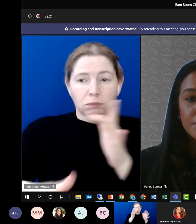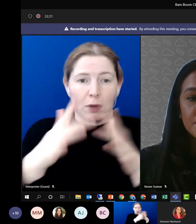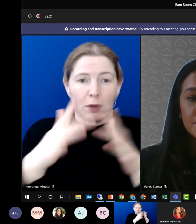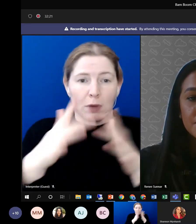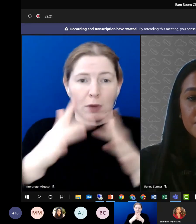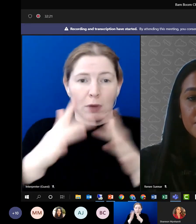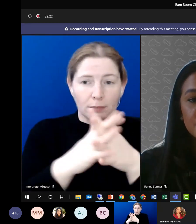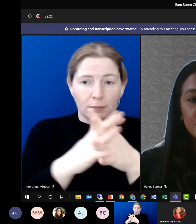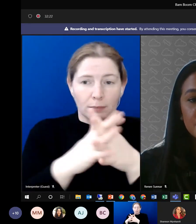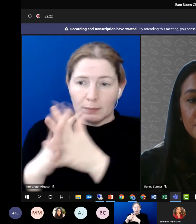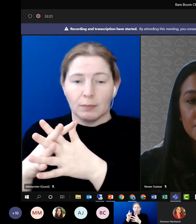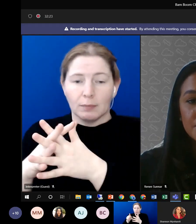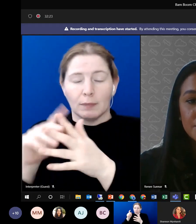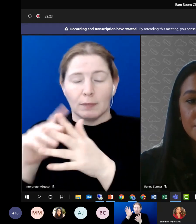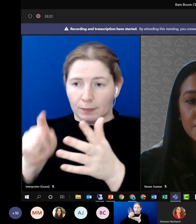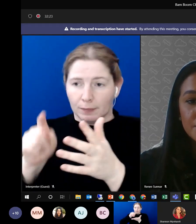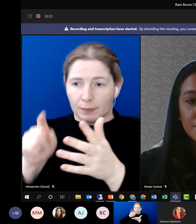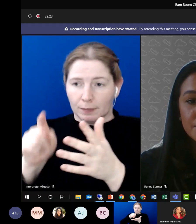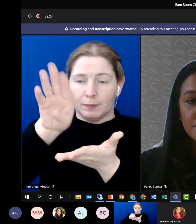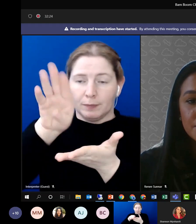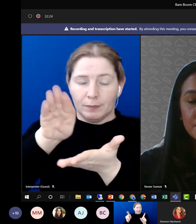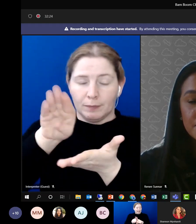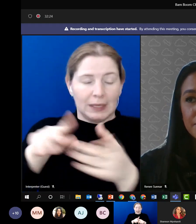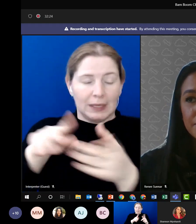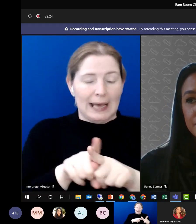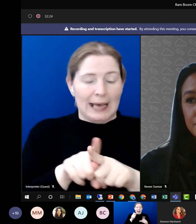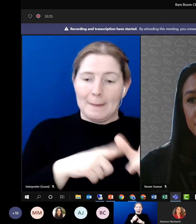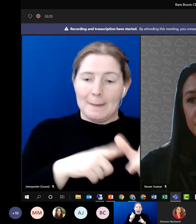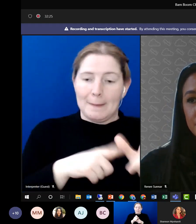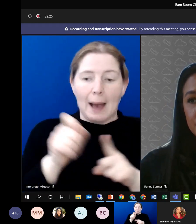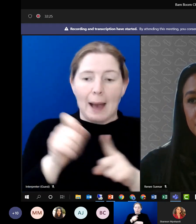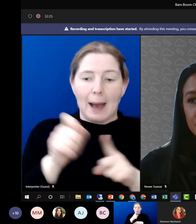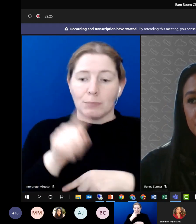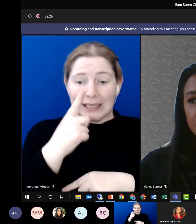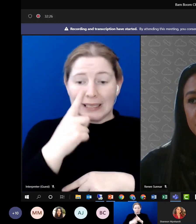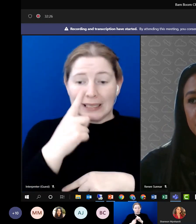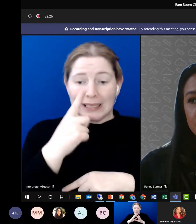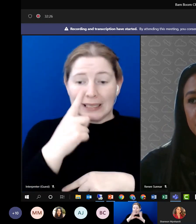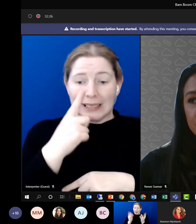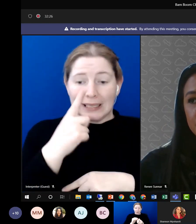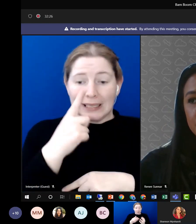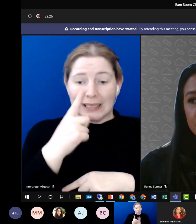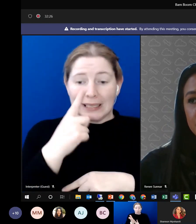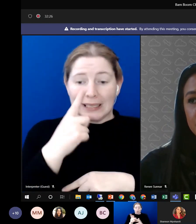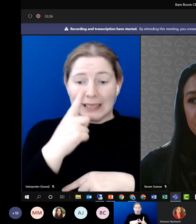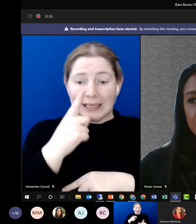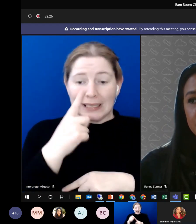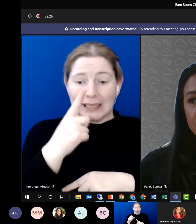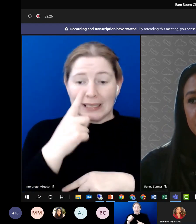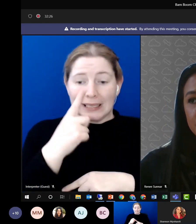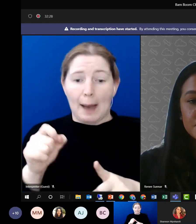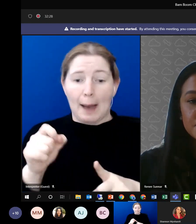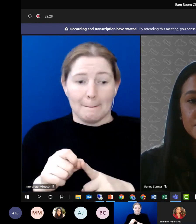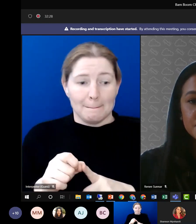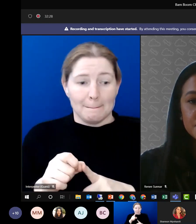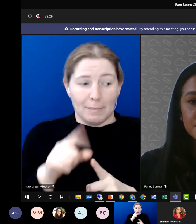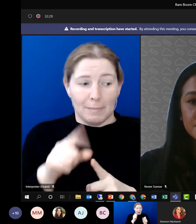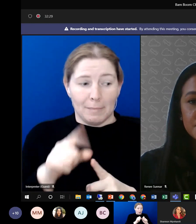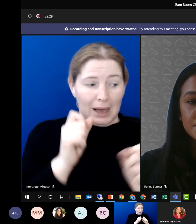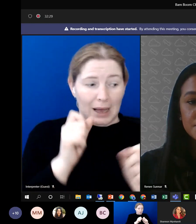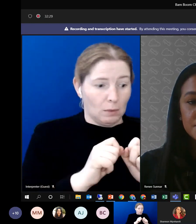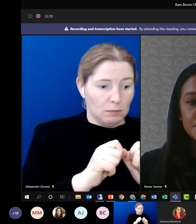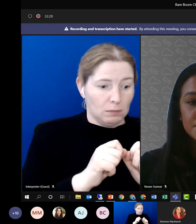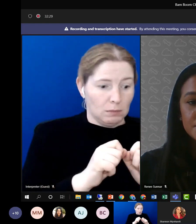app. But again, I mean, you can do all things from the app, so you can even open an